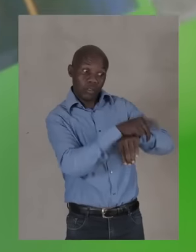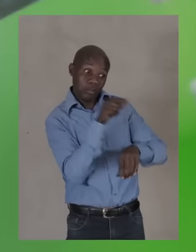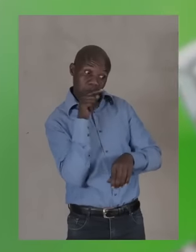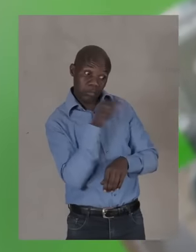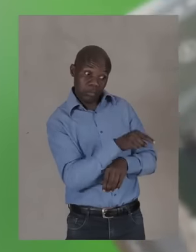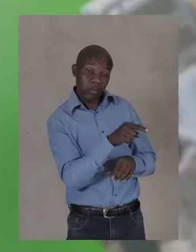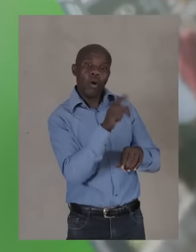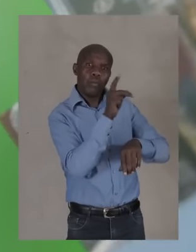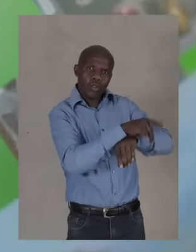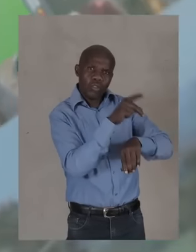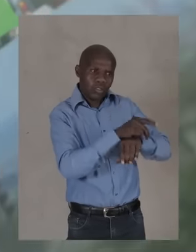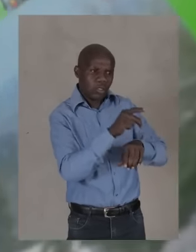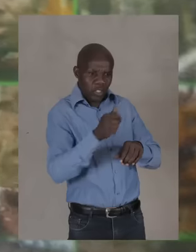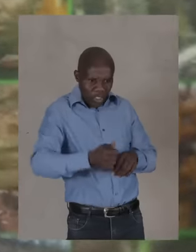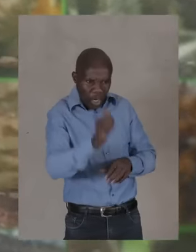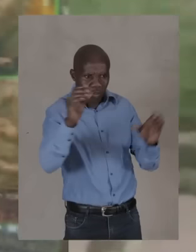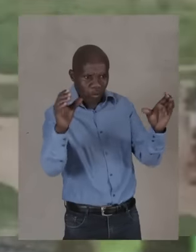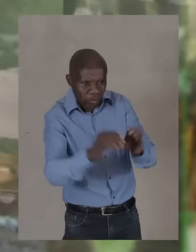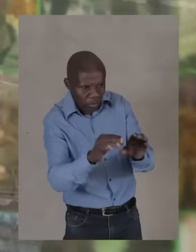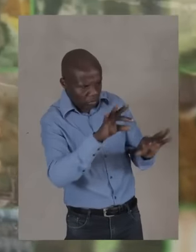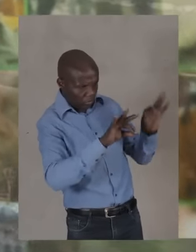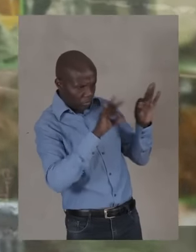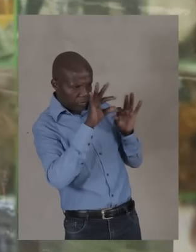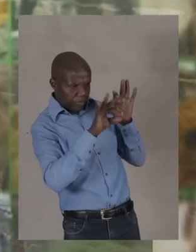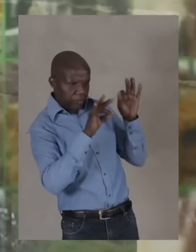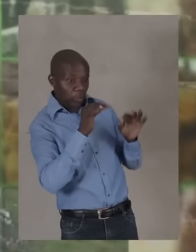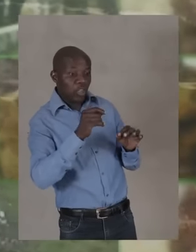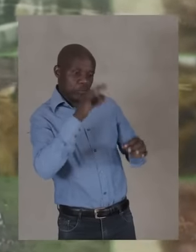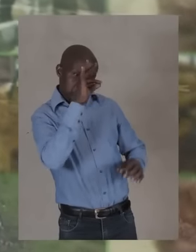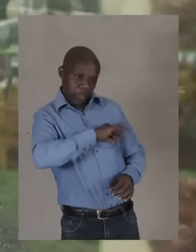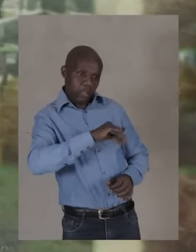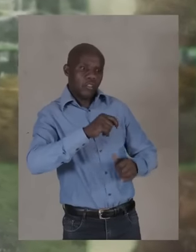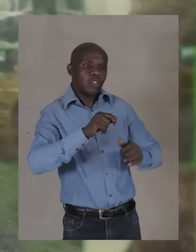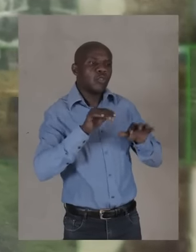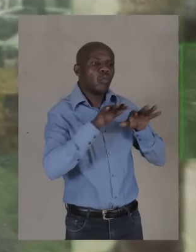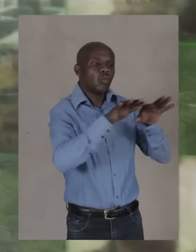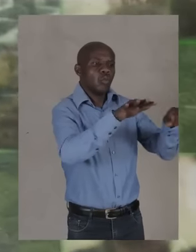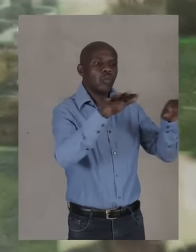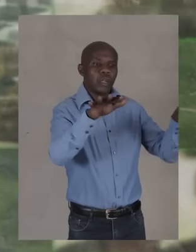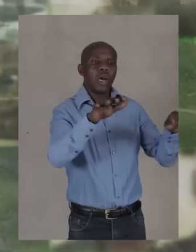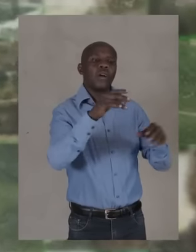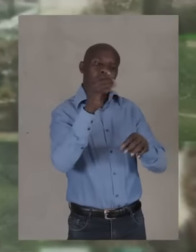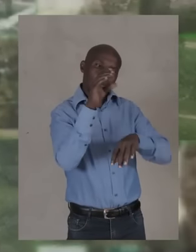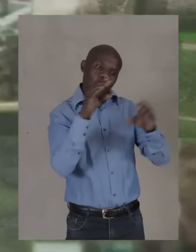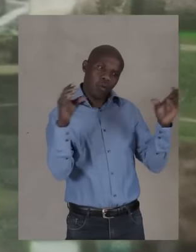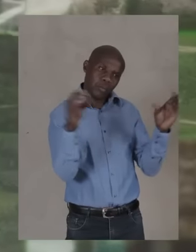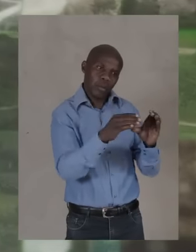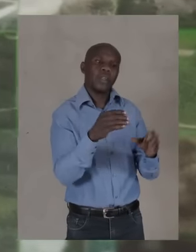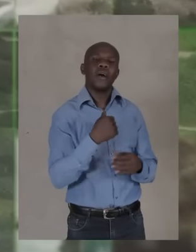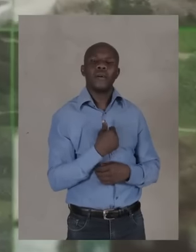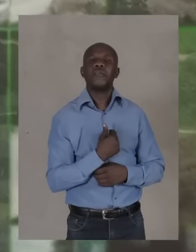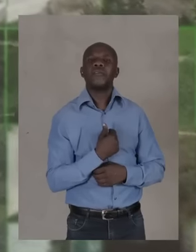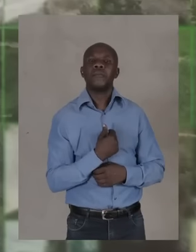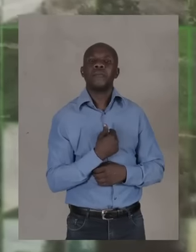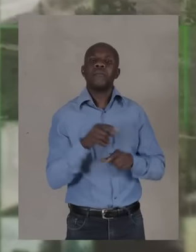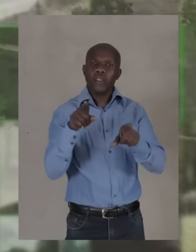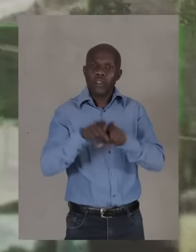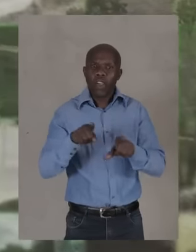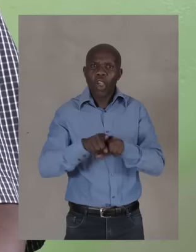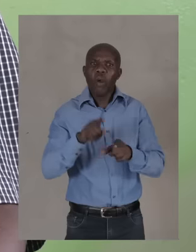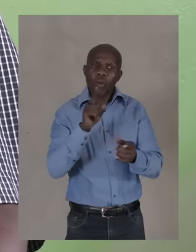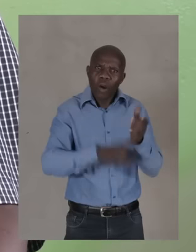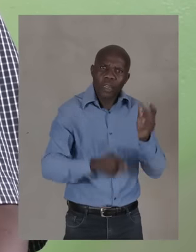Community projects are projects which are identified by the communities in their wards for the benefit of the wider community.